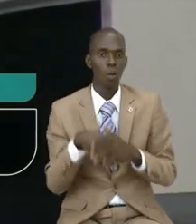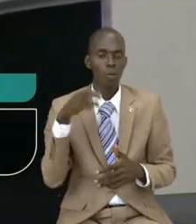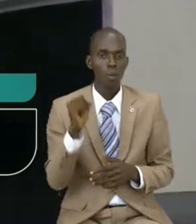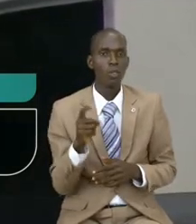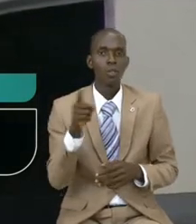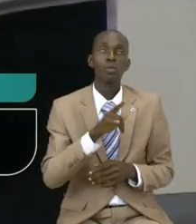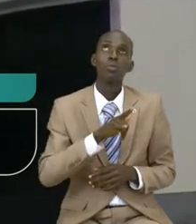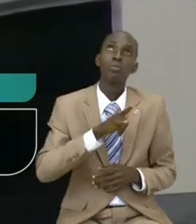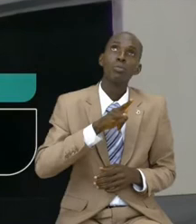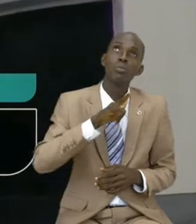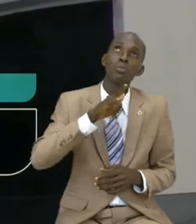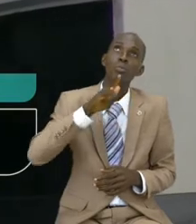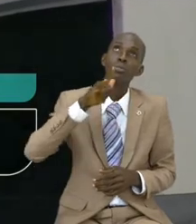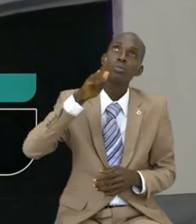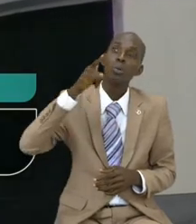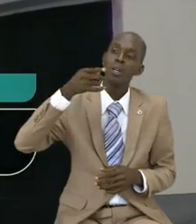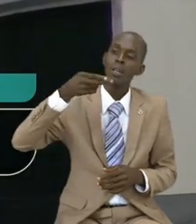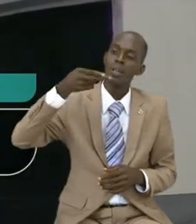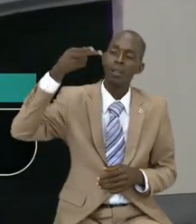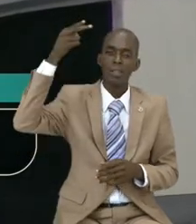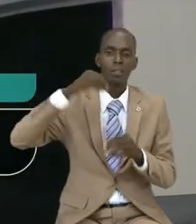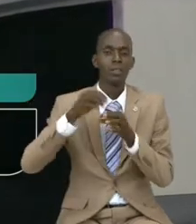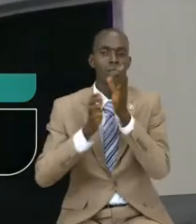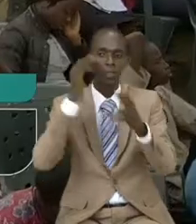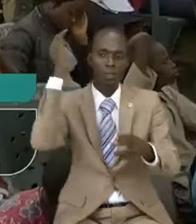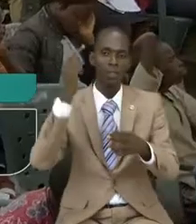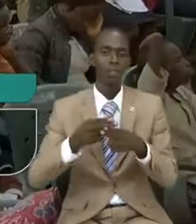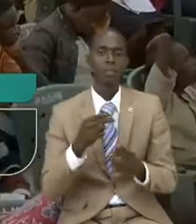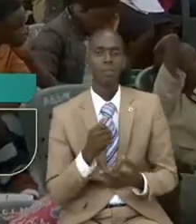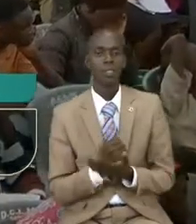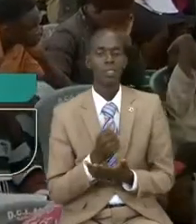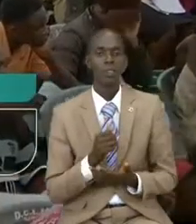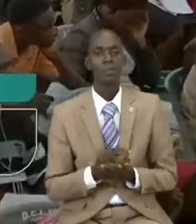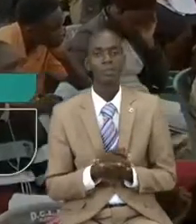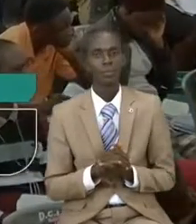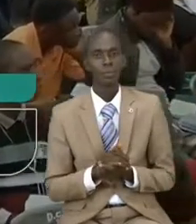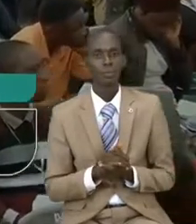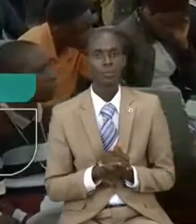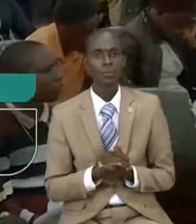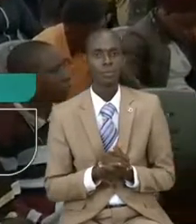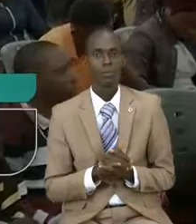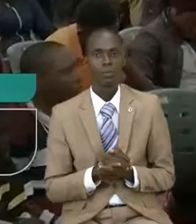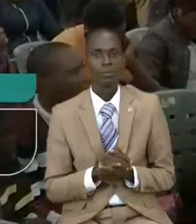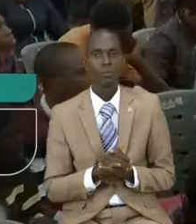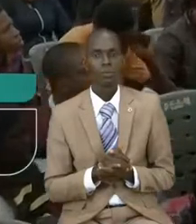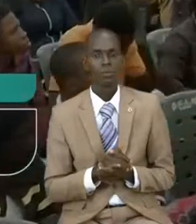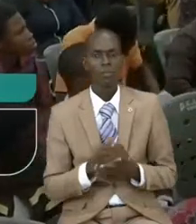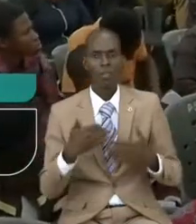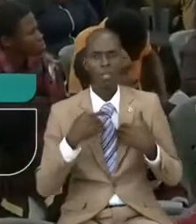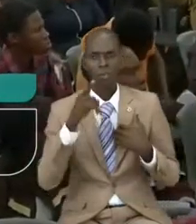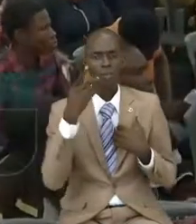fly up, you soar in Jesus' name. Have you seen any